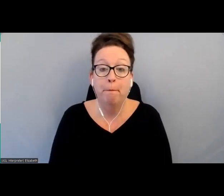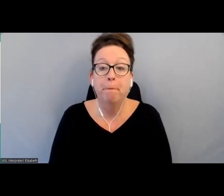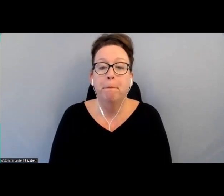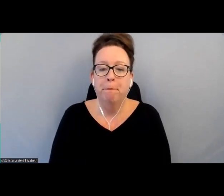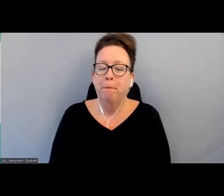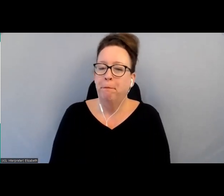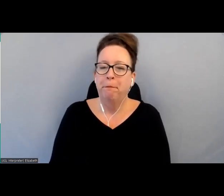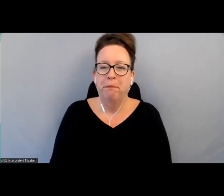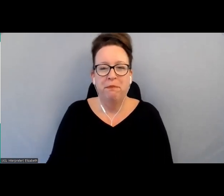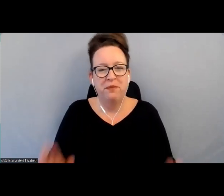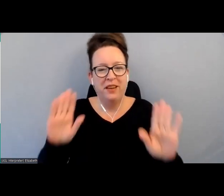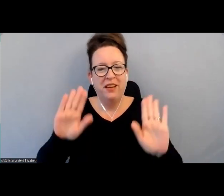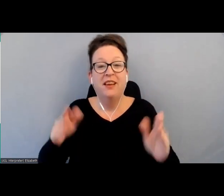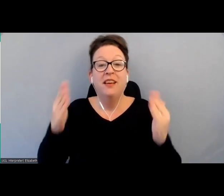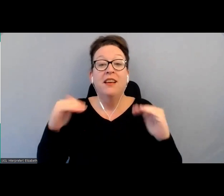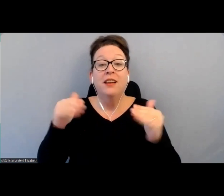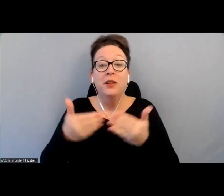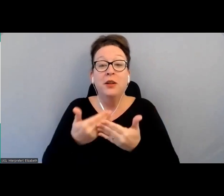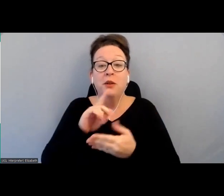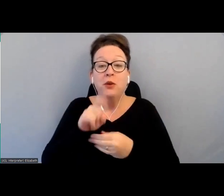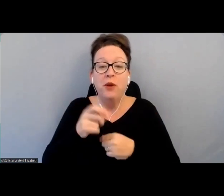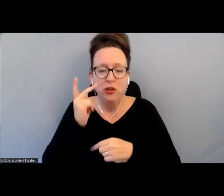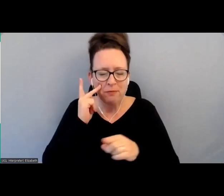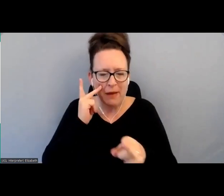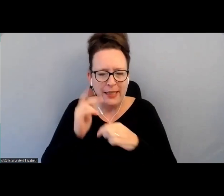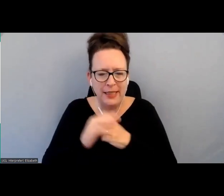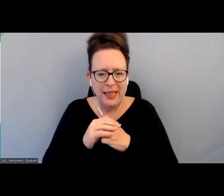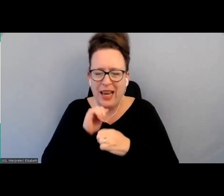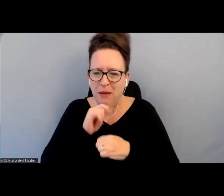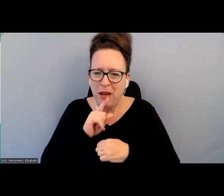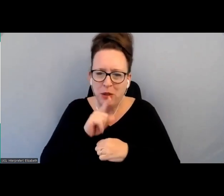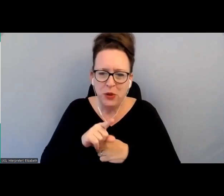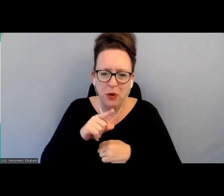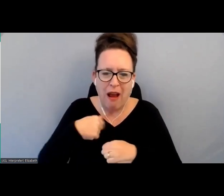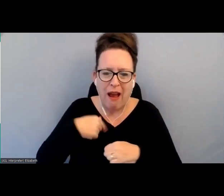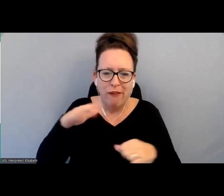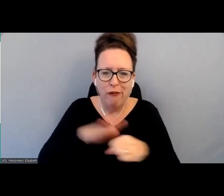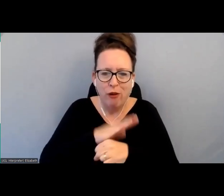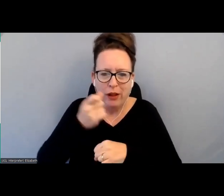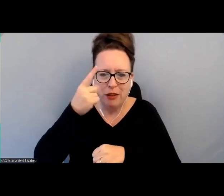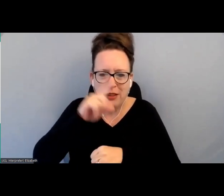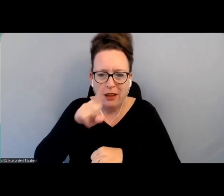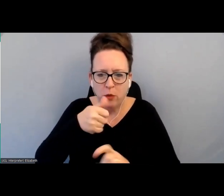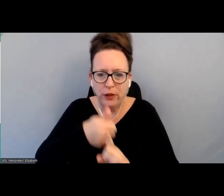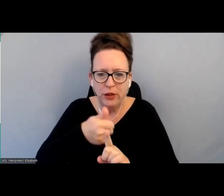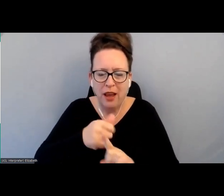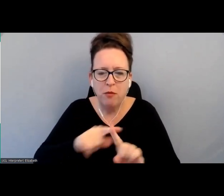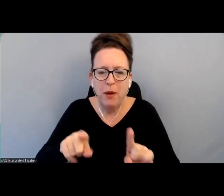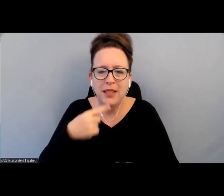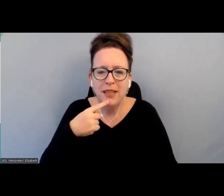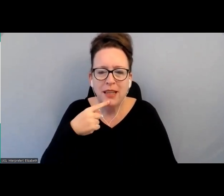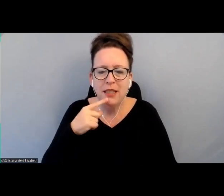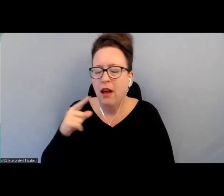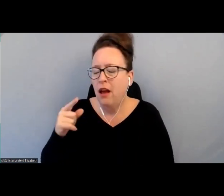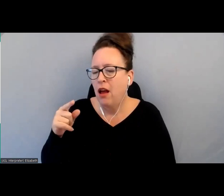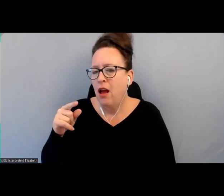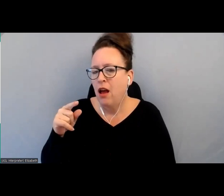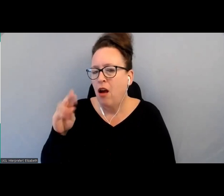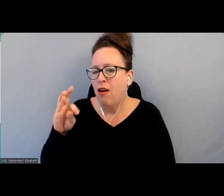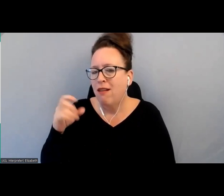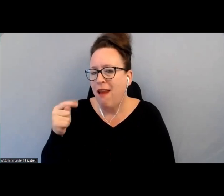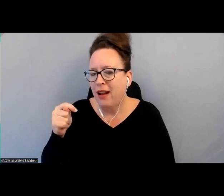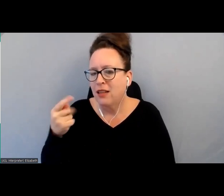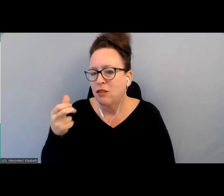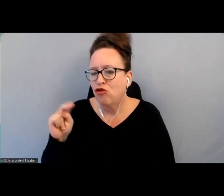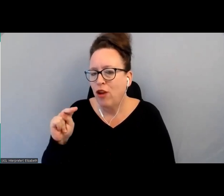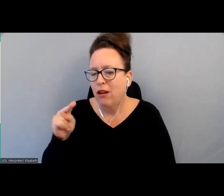Fantastic. There's a question I'm not quite sure I understand. It says, are NextGen career